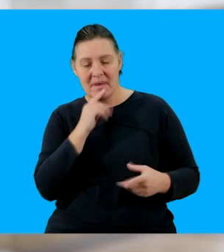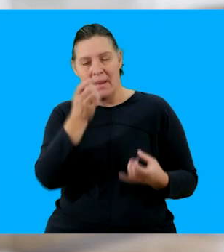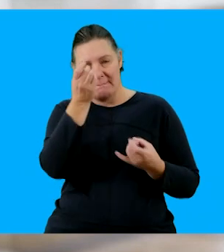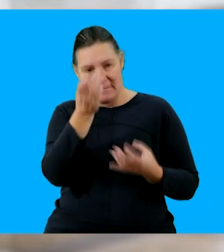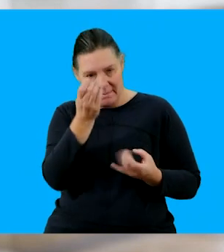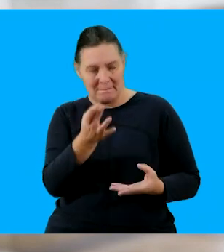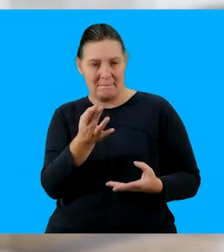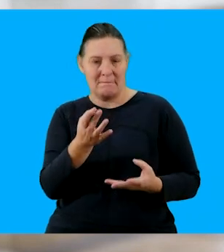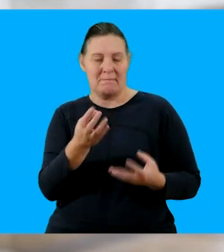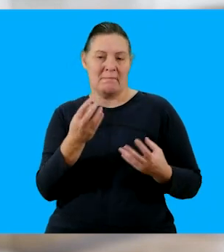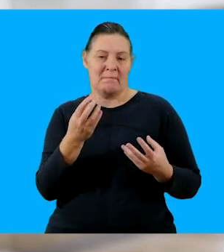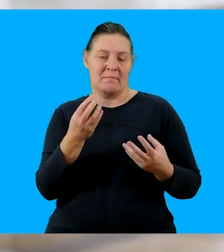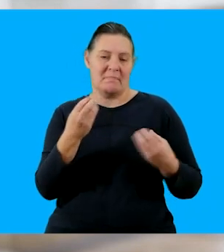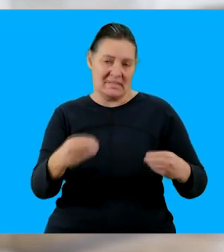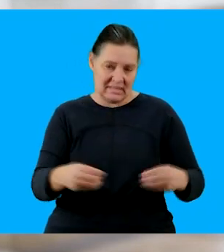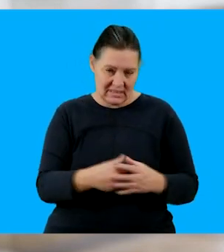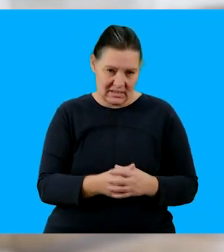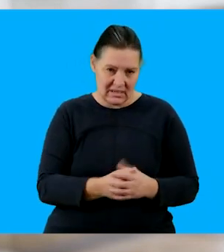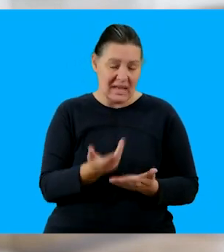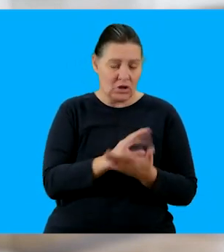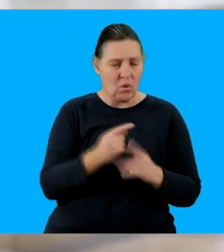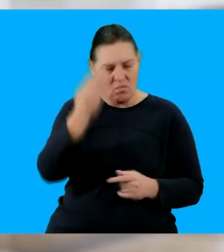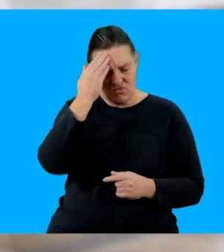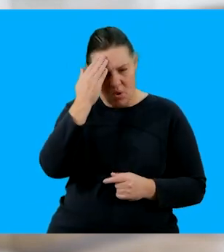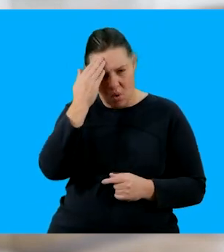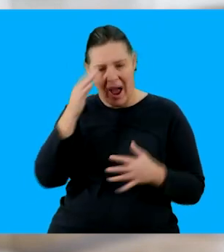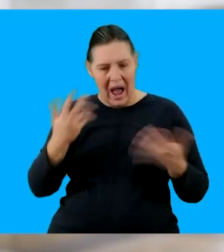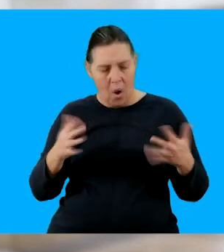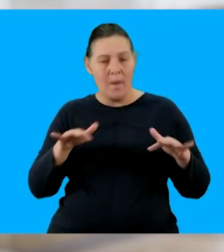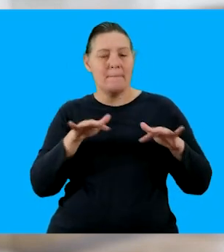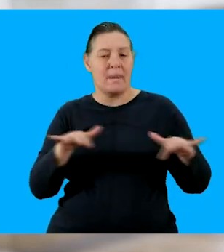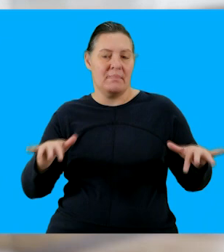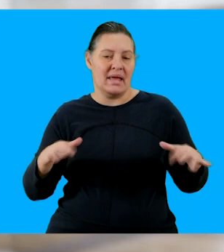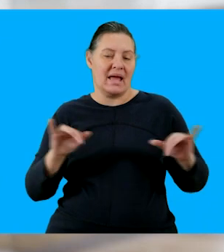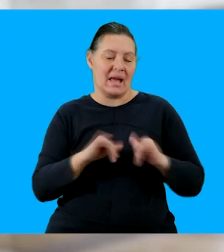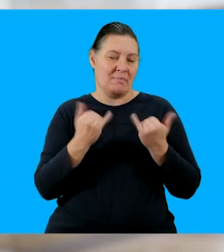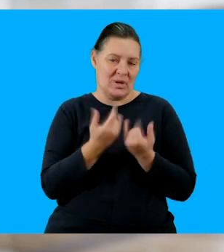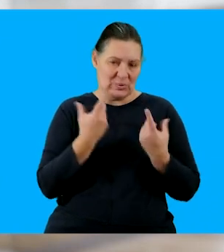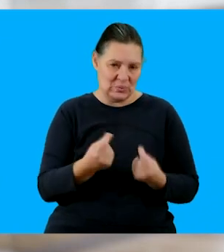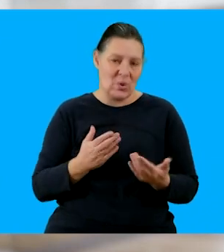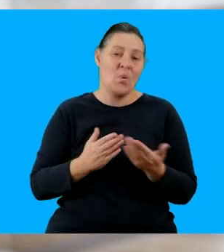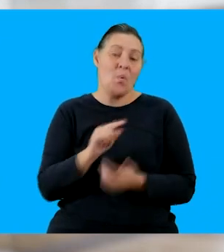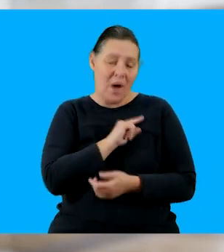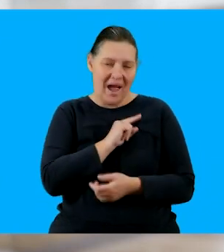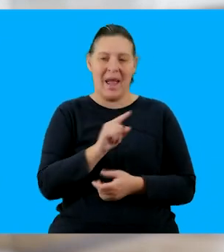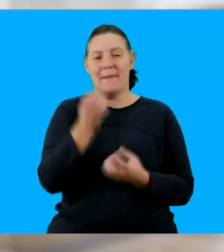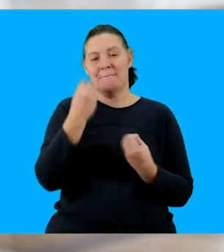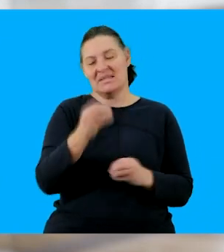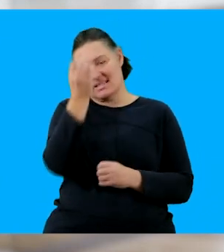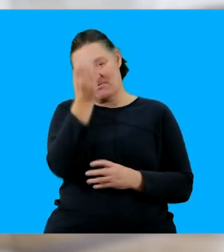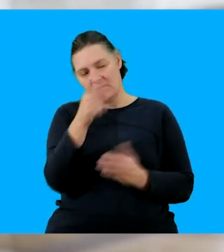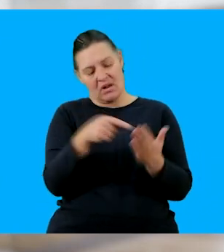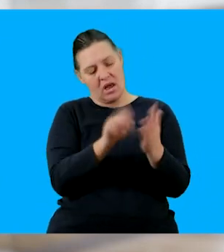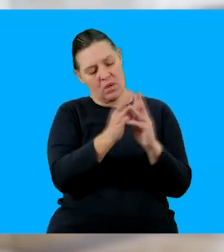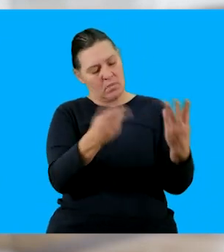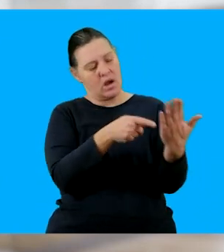business information. So stakeholders know very well how businesses, how public companies are doing through the presentation of business